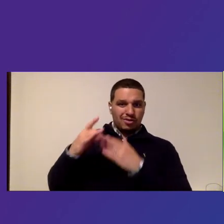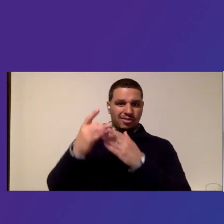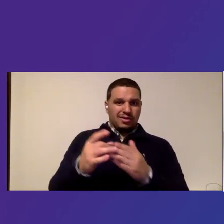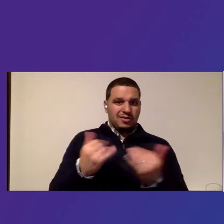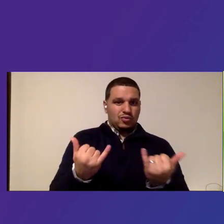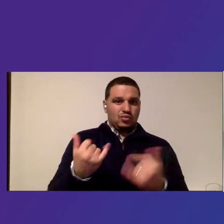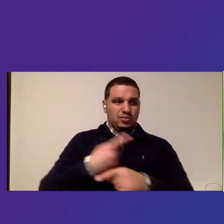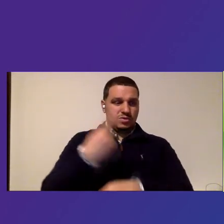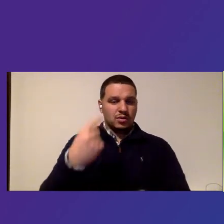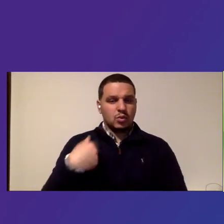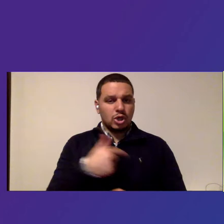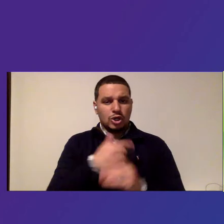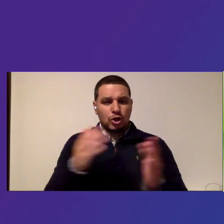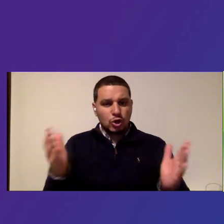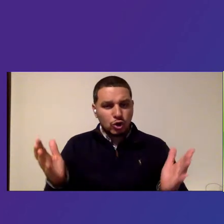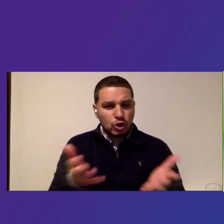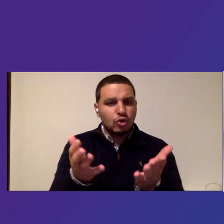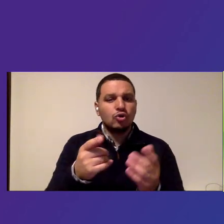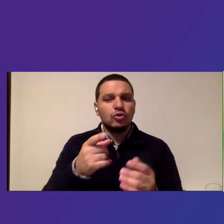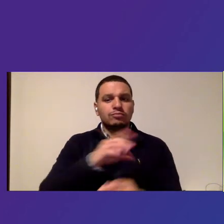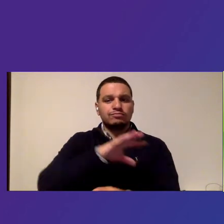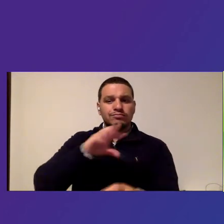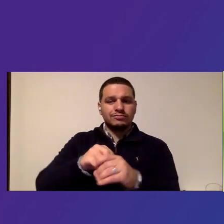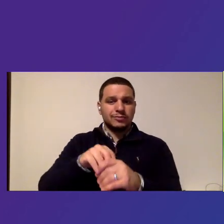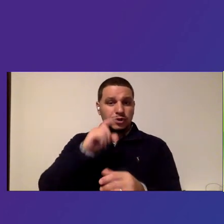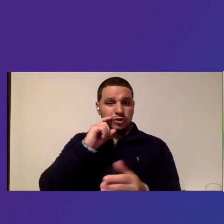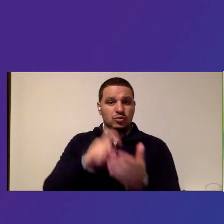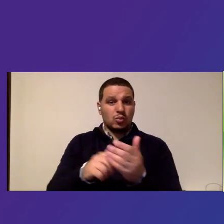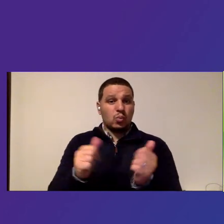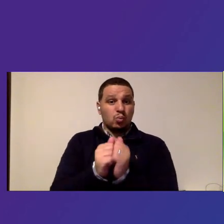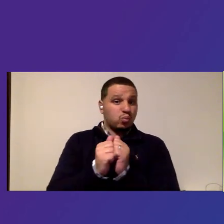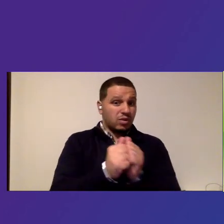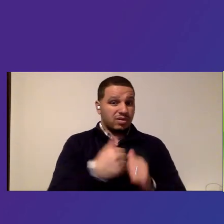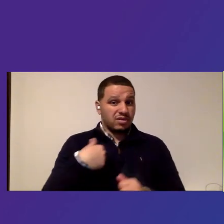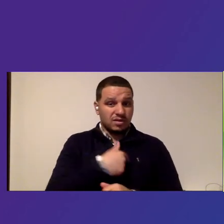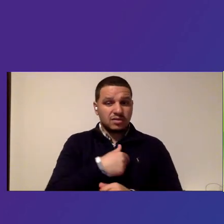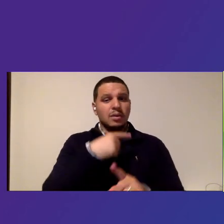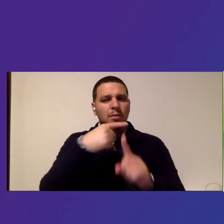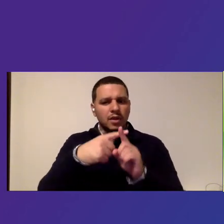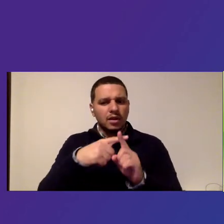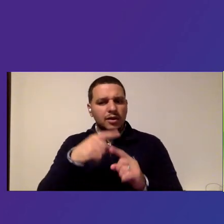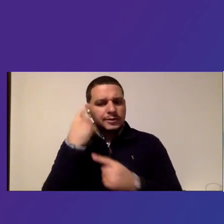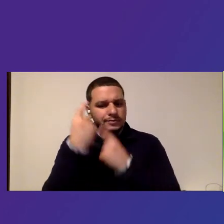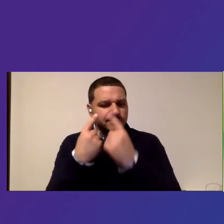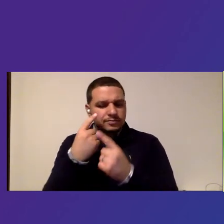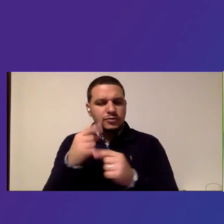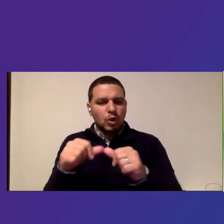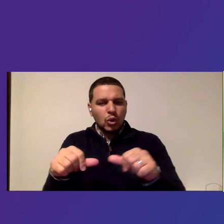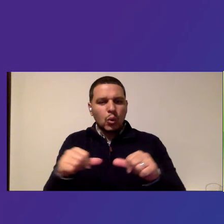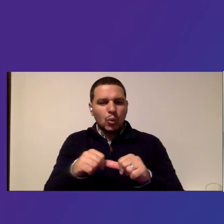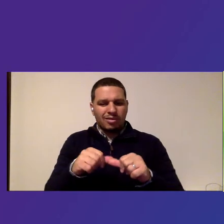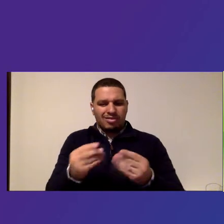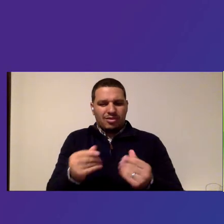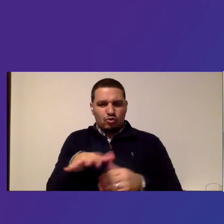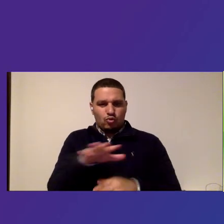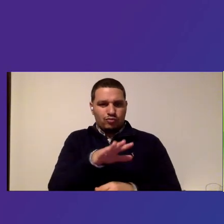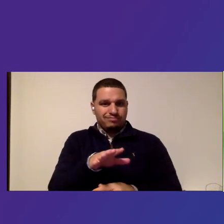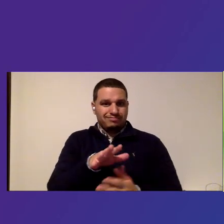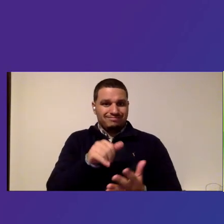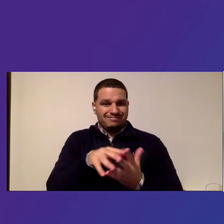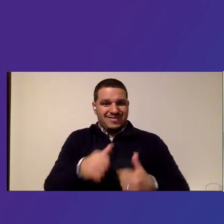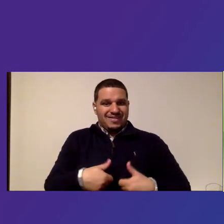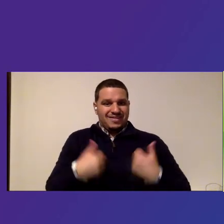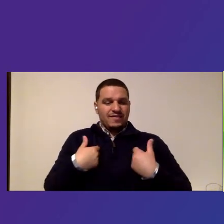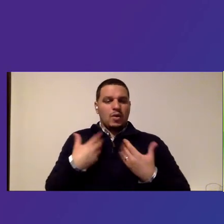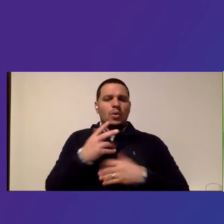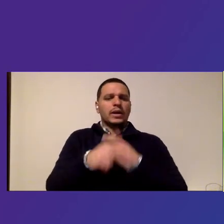we encourage you to participate in this acknowledgement with us by also considering the history of the local land you occupy and what reparations you can begin